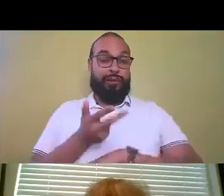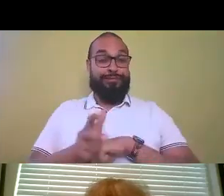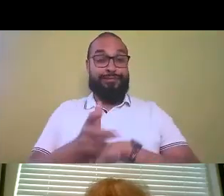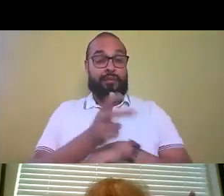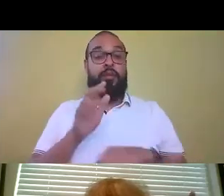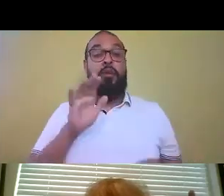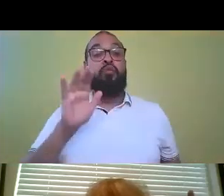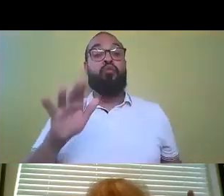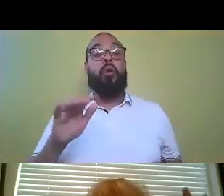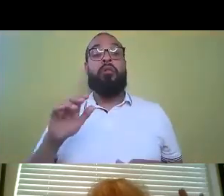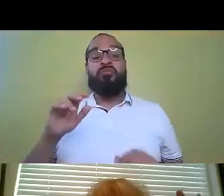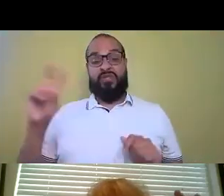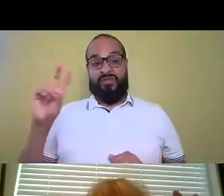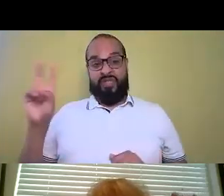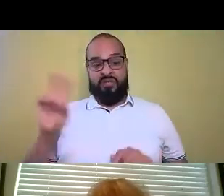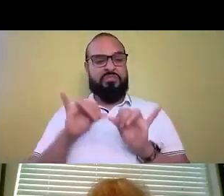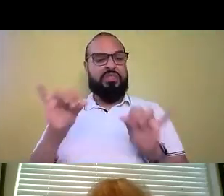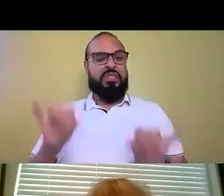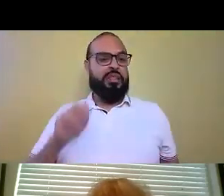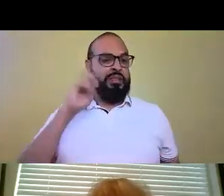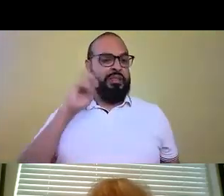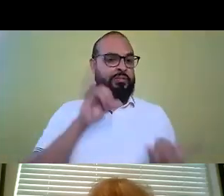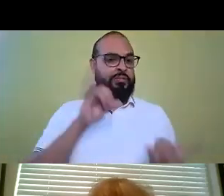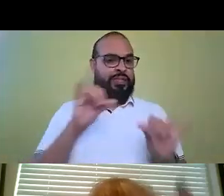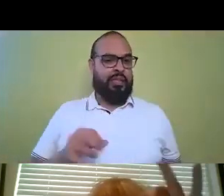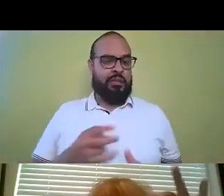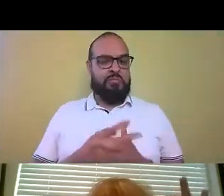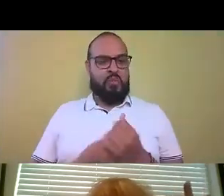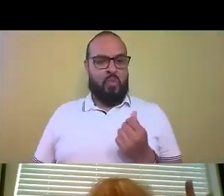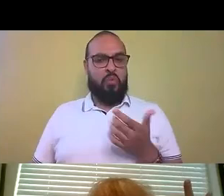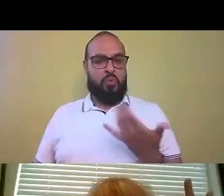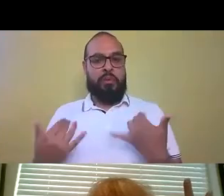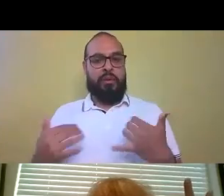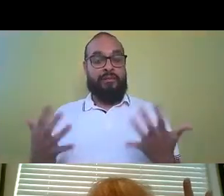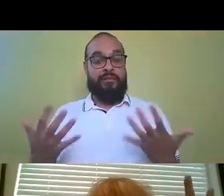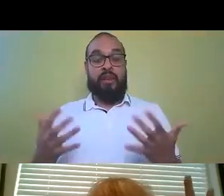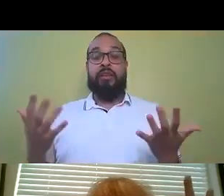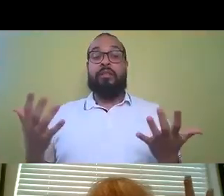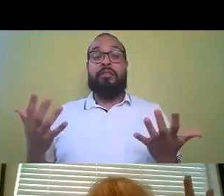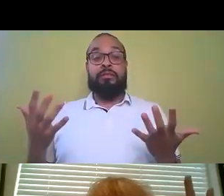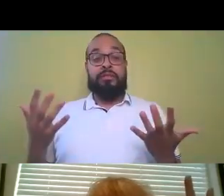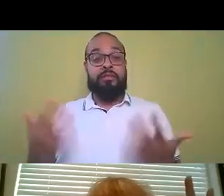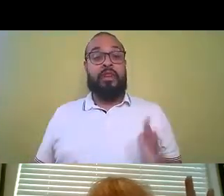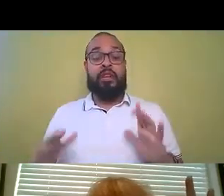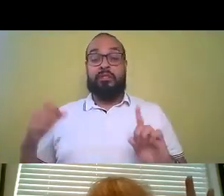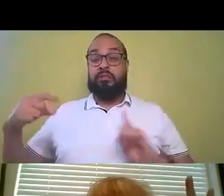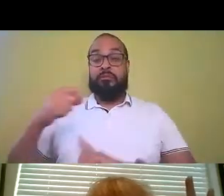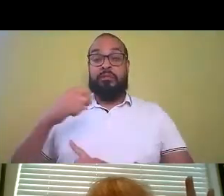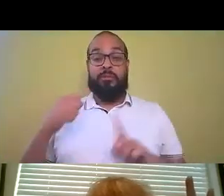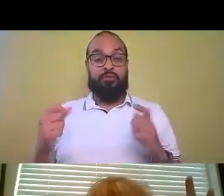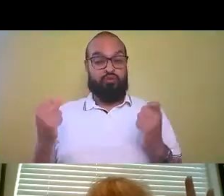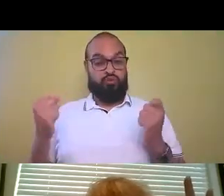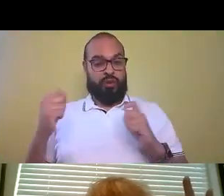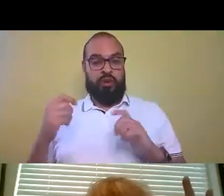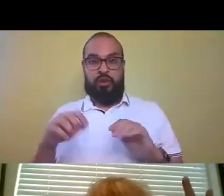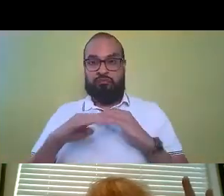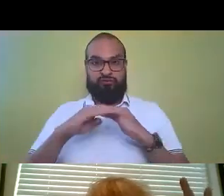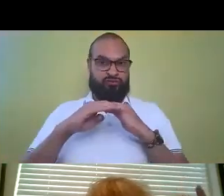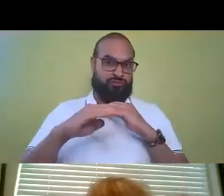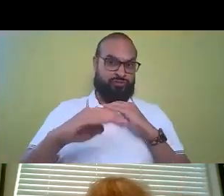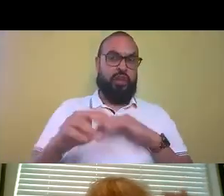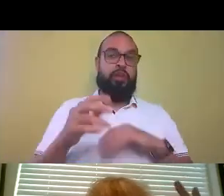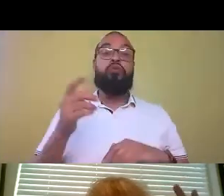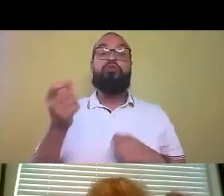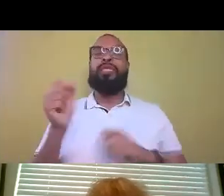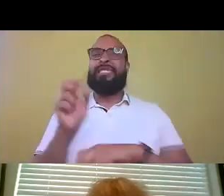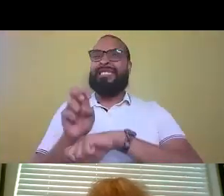vestibular system and your proprioceptive systems have gone into high alert, trying to just keep you upright